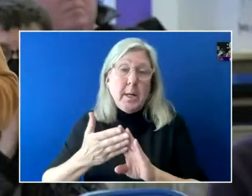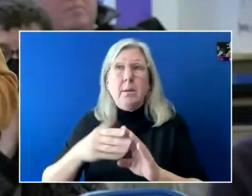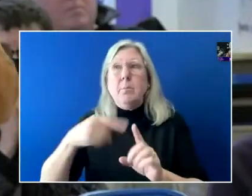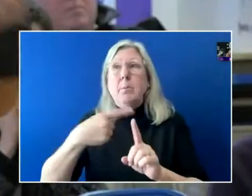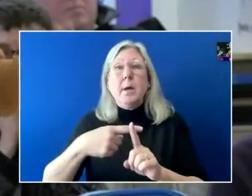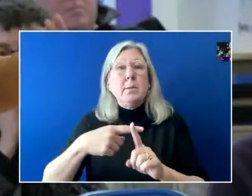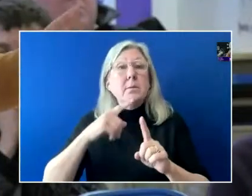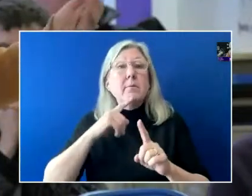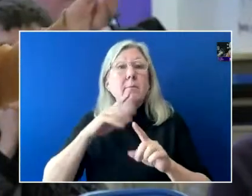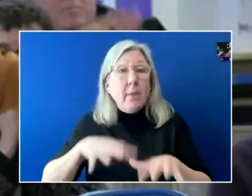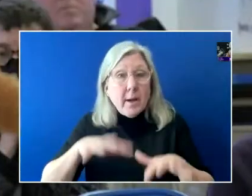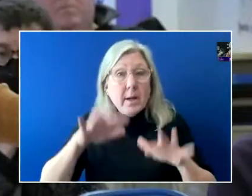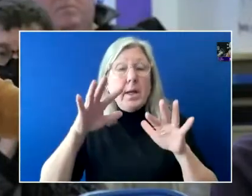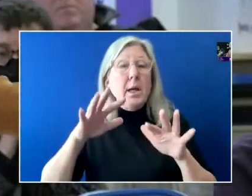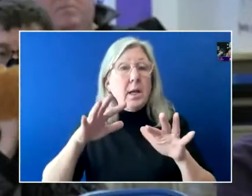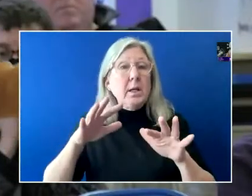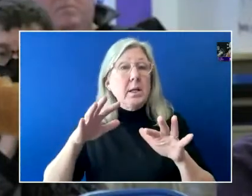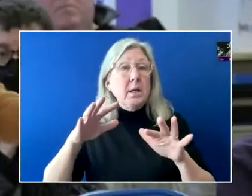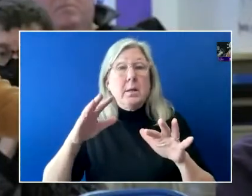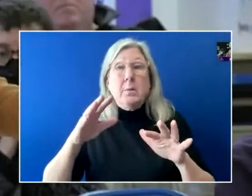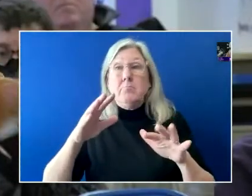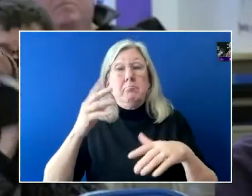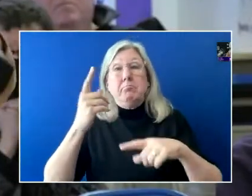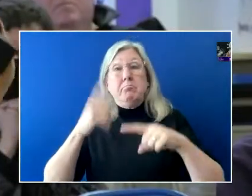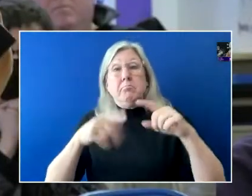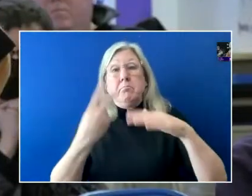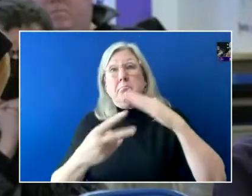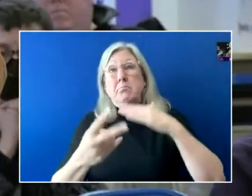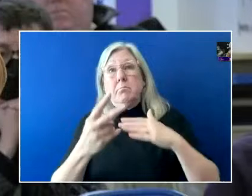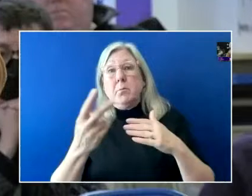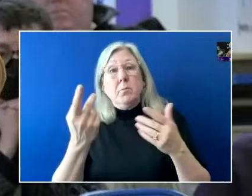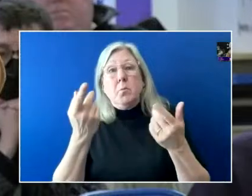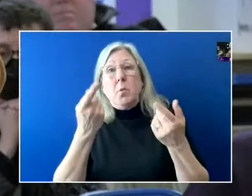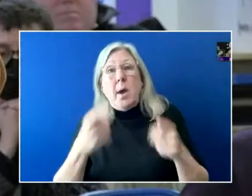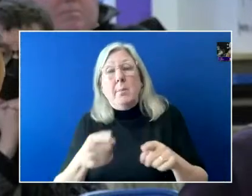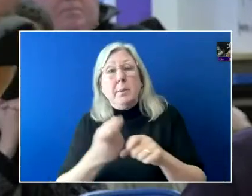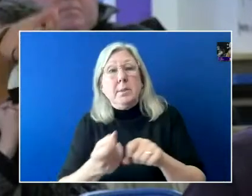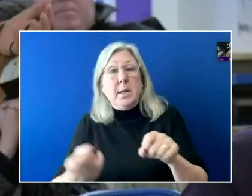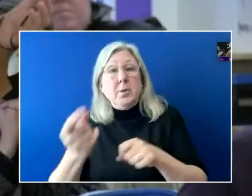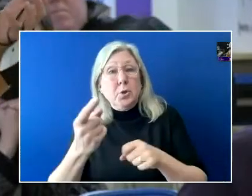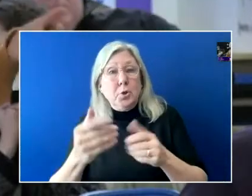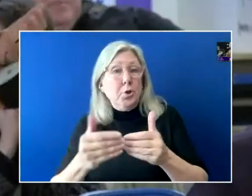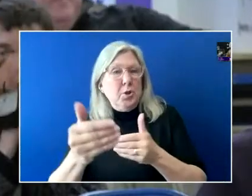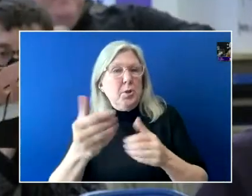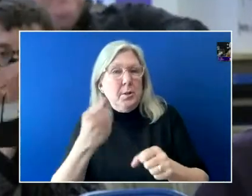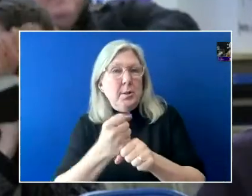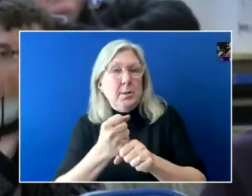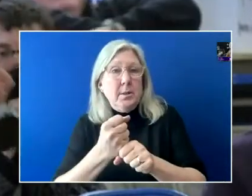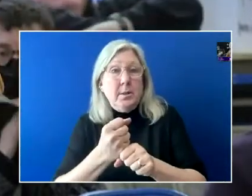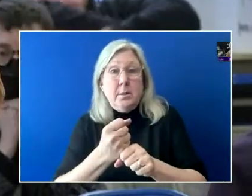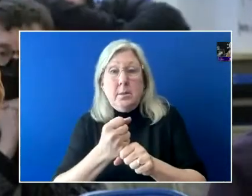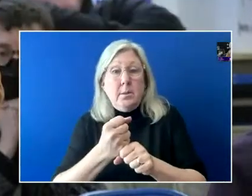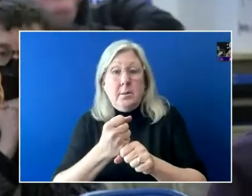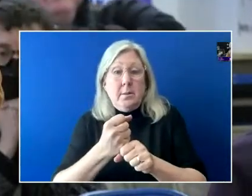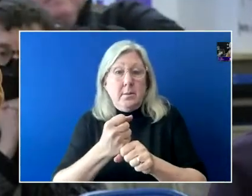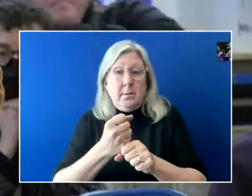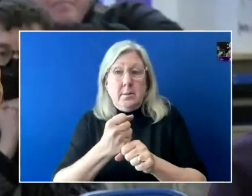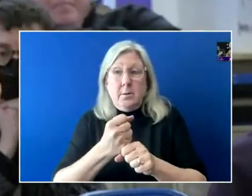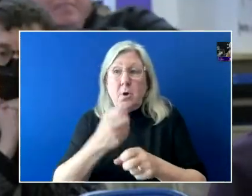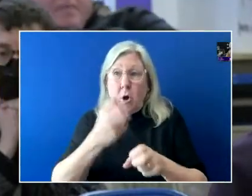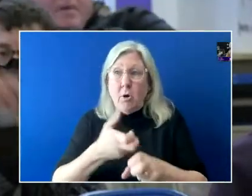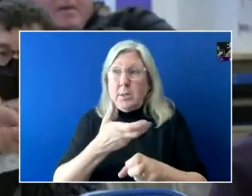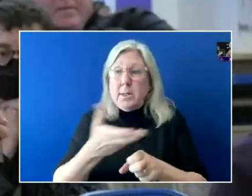um we don't know what's going to happen in the next year in terms of um hard hard stuff that we're all going to deal